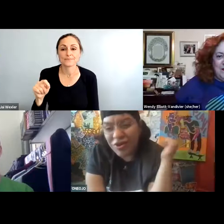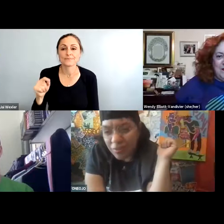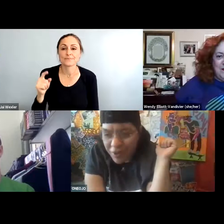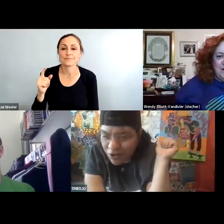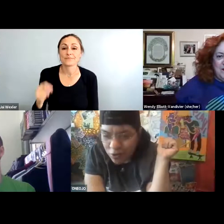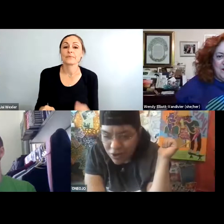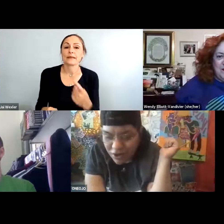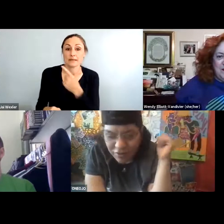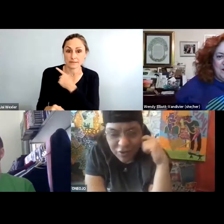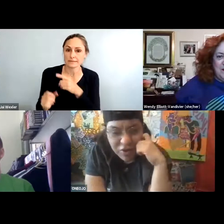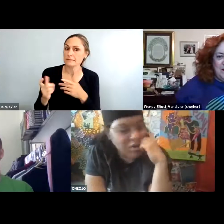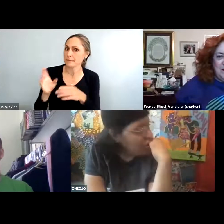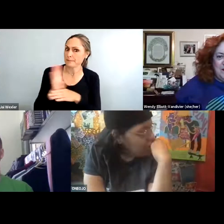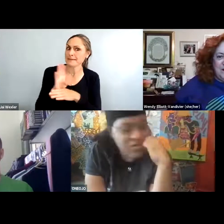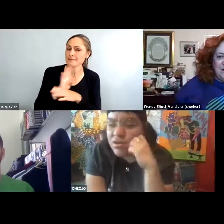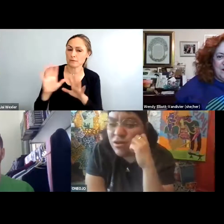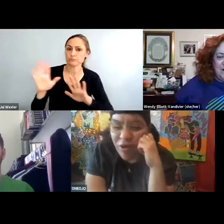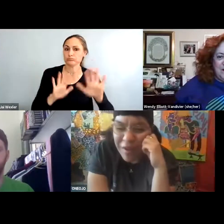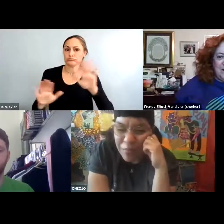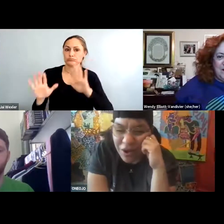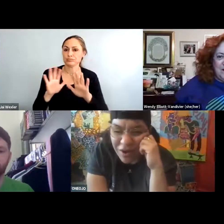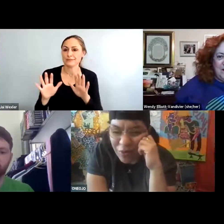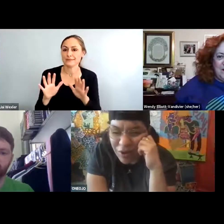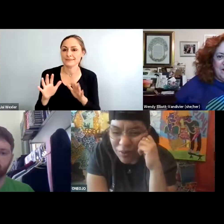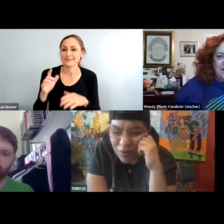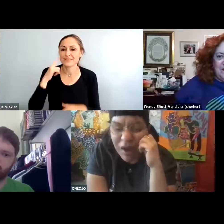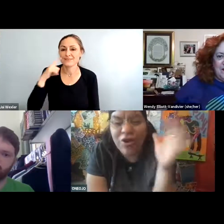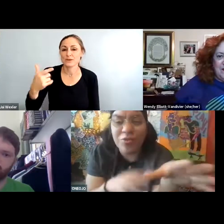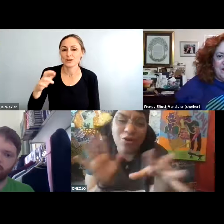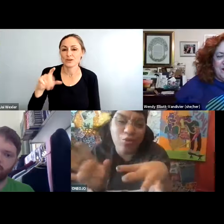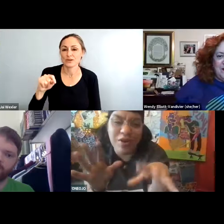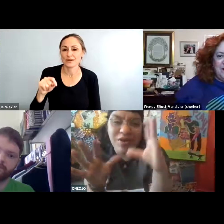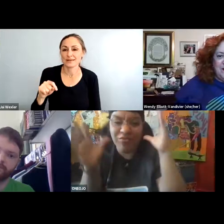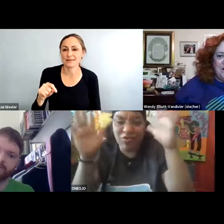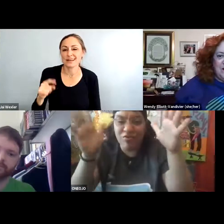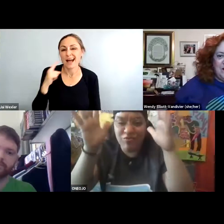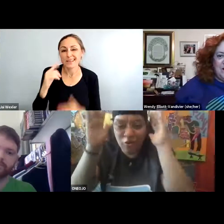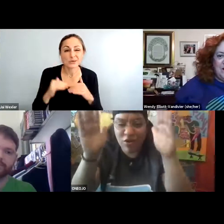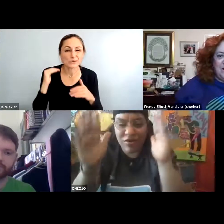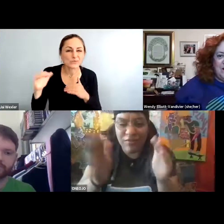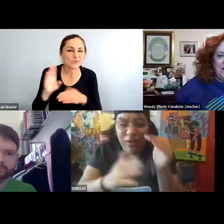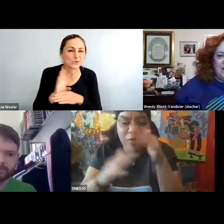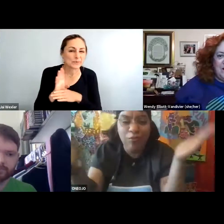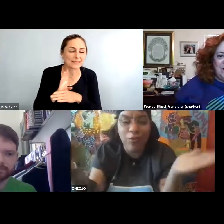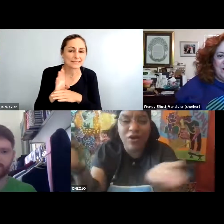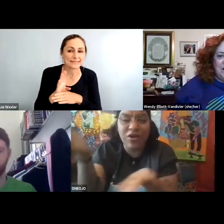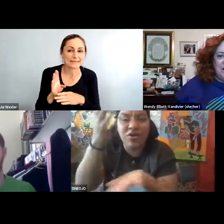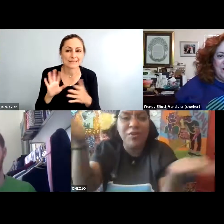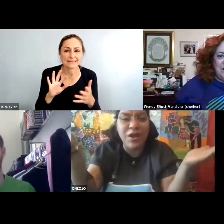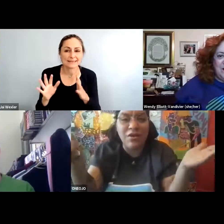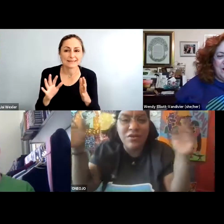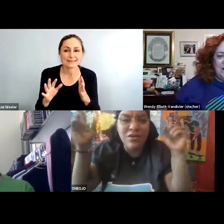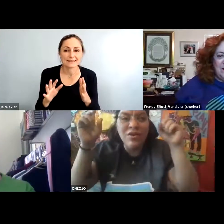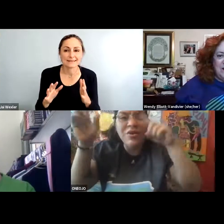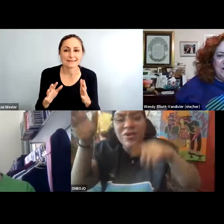This is one of the busier ones I did for the grant, but it didn't really. I thought it was too busy for the focus of. I wanted it to